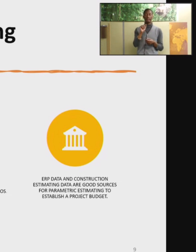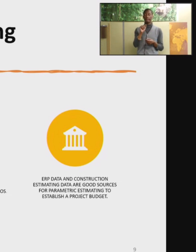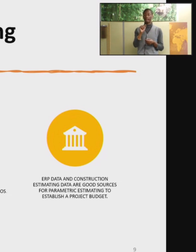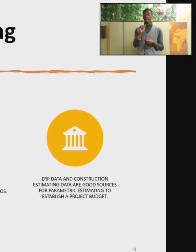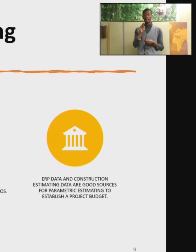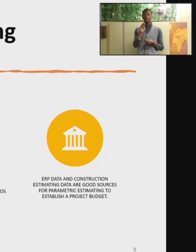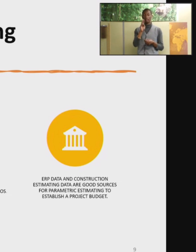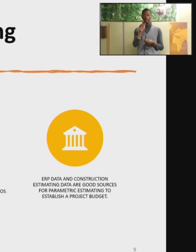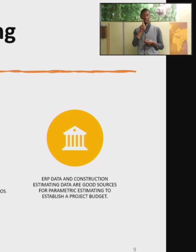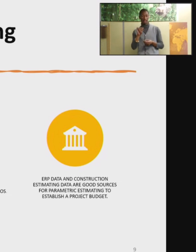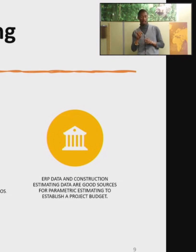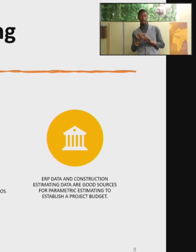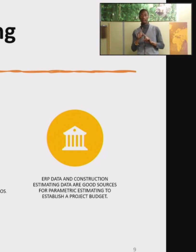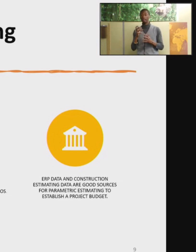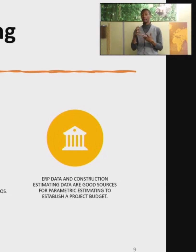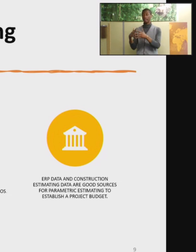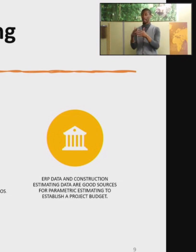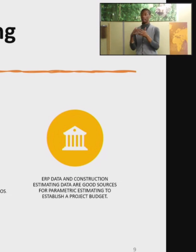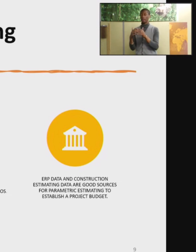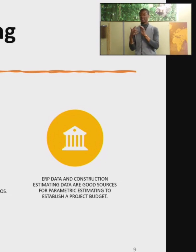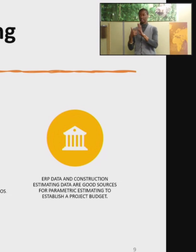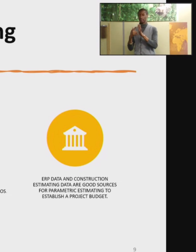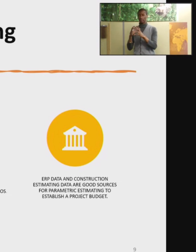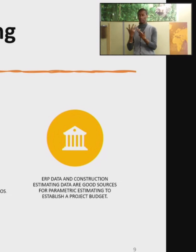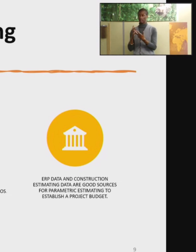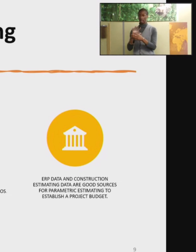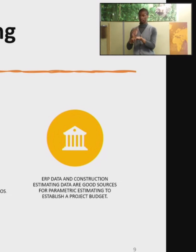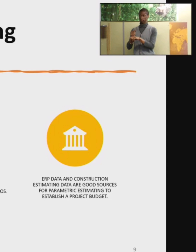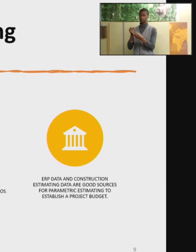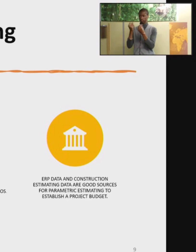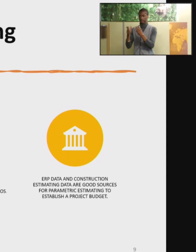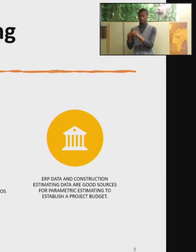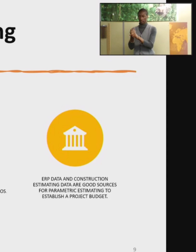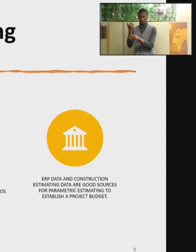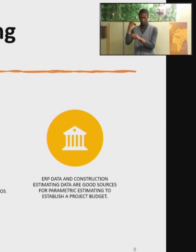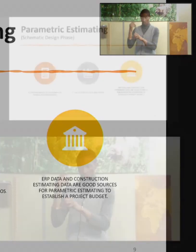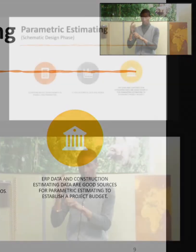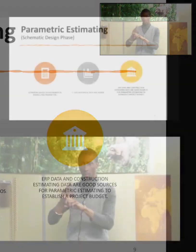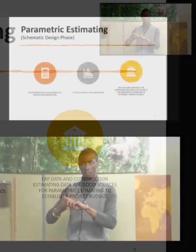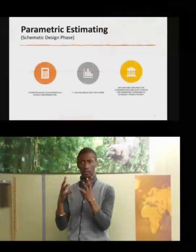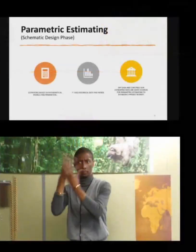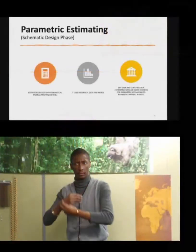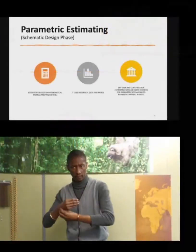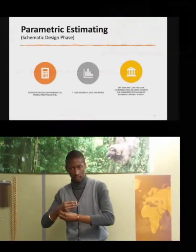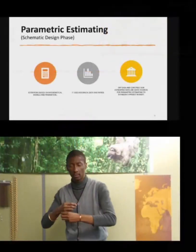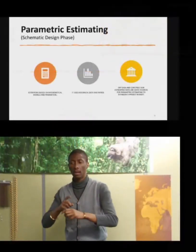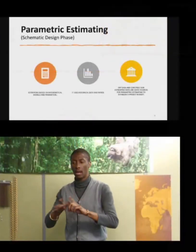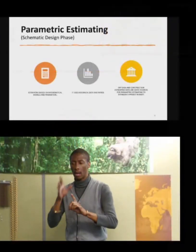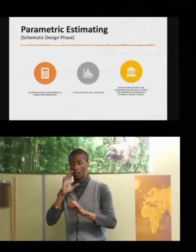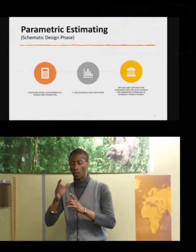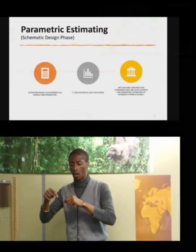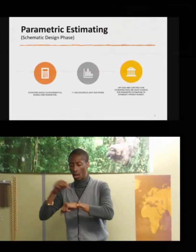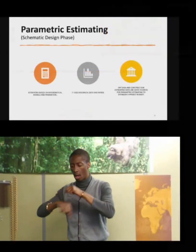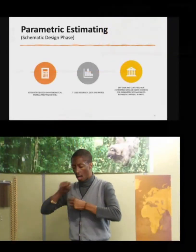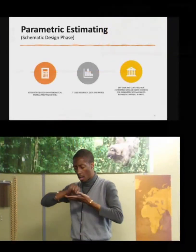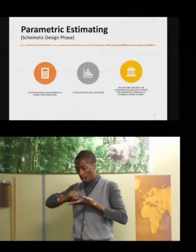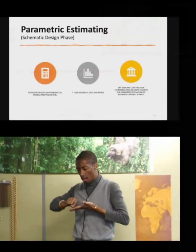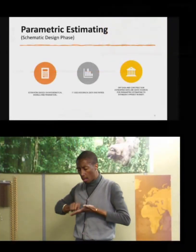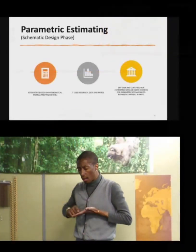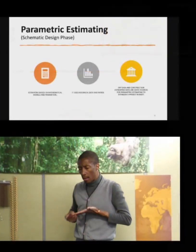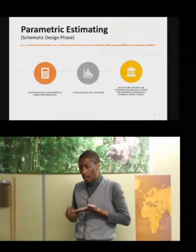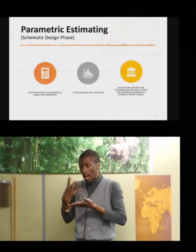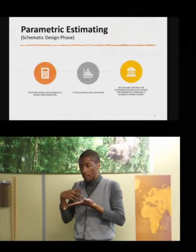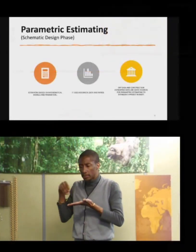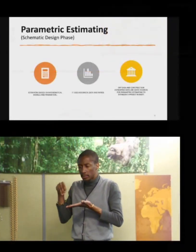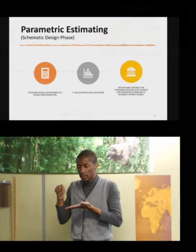the Americans exhibit, which was done quite a while ago, but a beautiful exhibit. I might go back and search, how much did we pay,